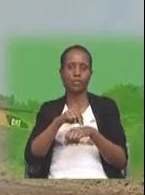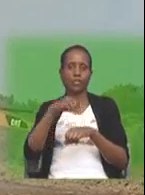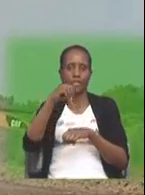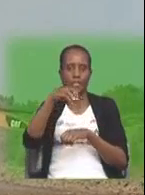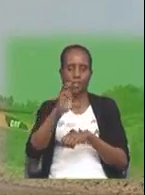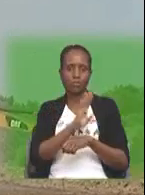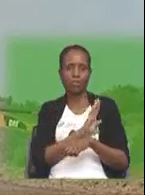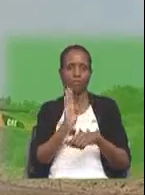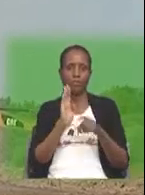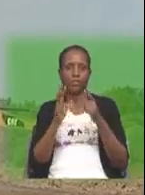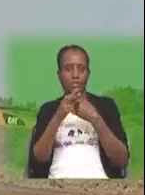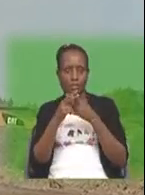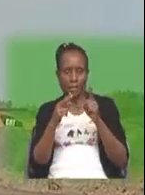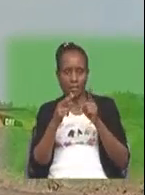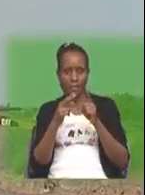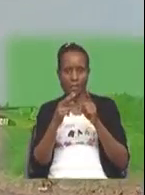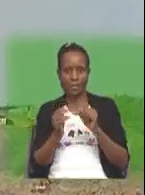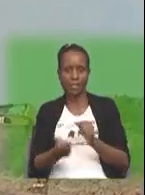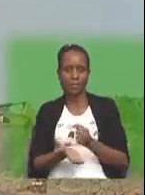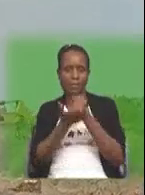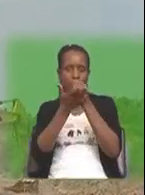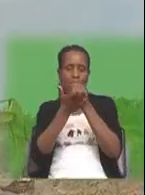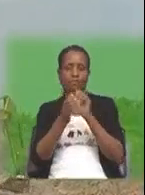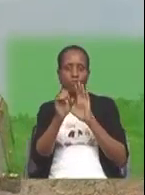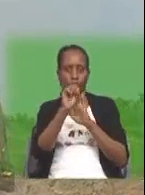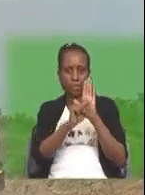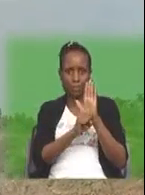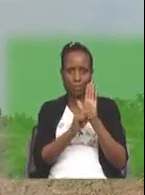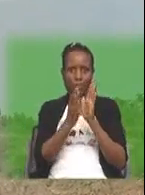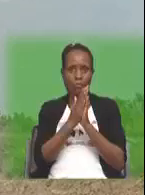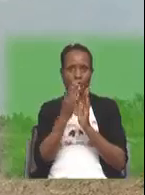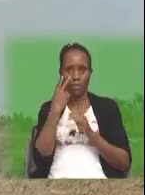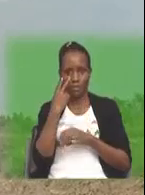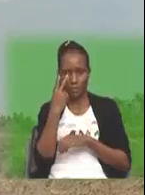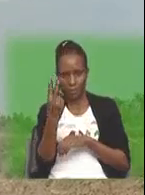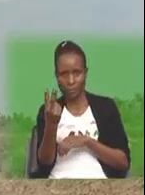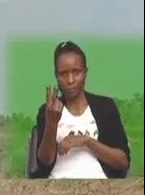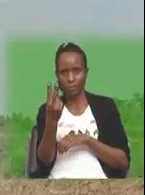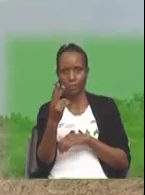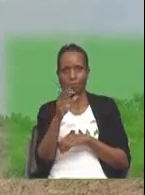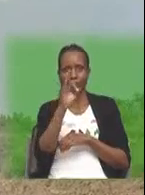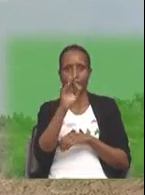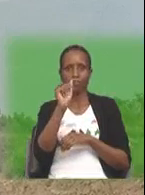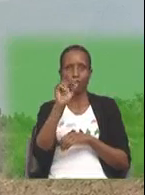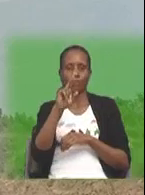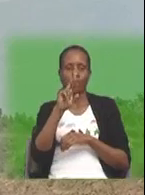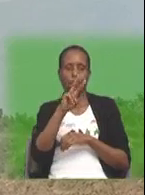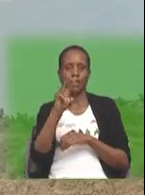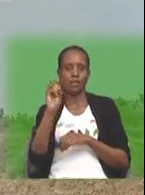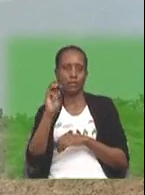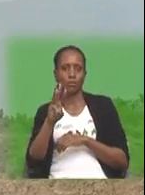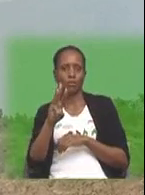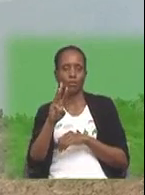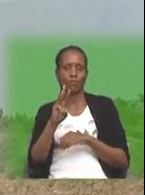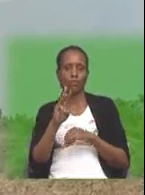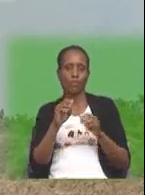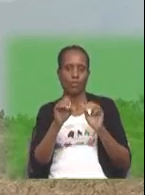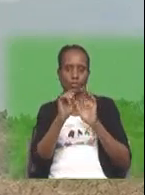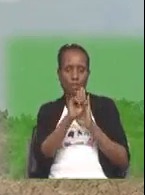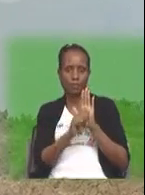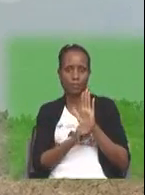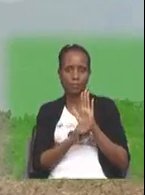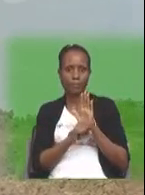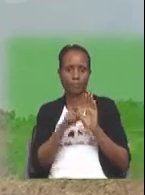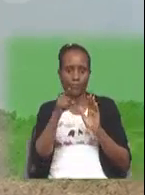Board started rehabilitation of the scheme with a view of reinstating the furrow irrigation system. The